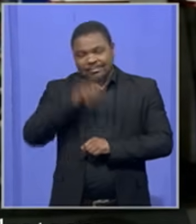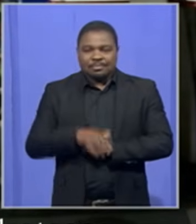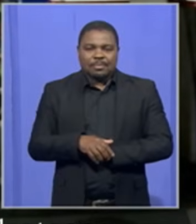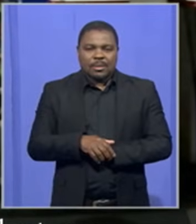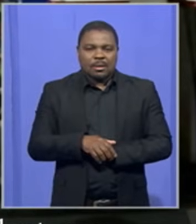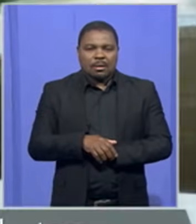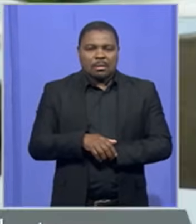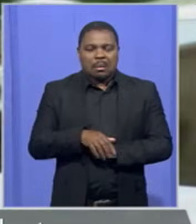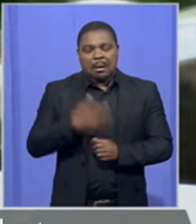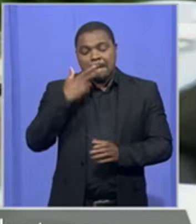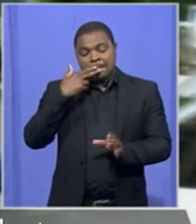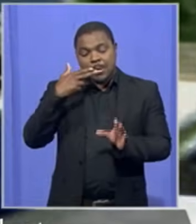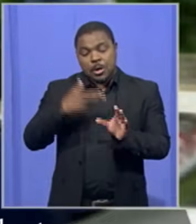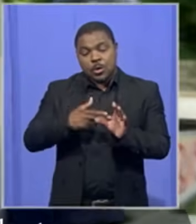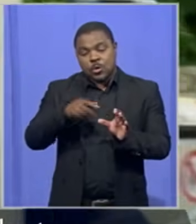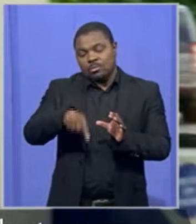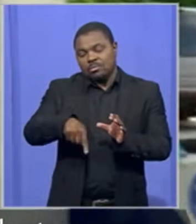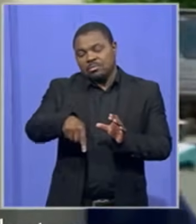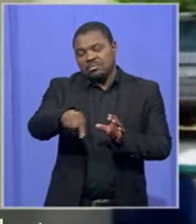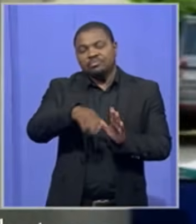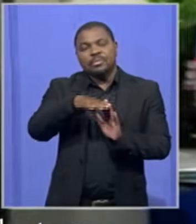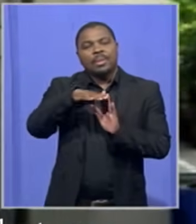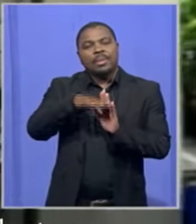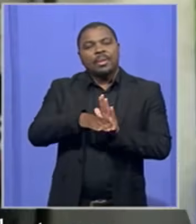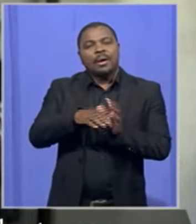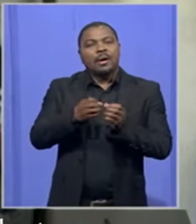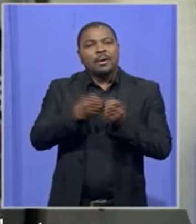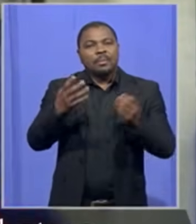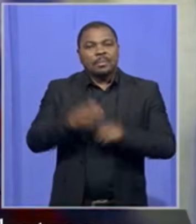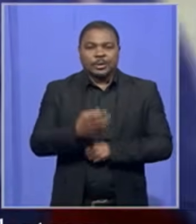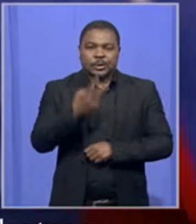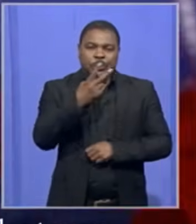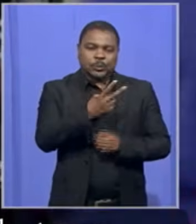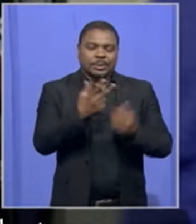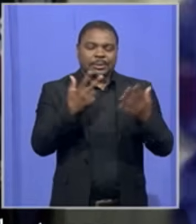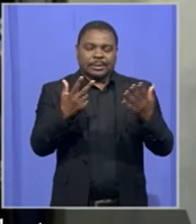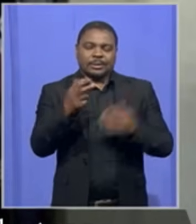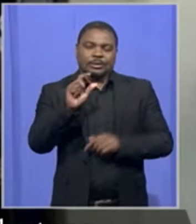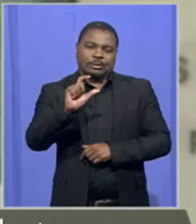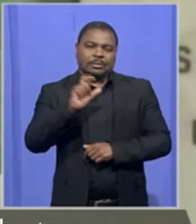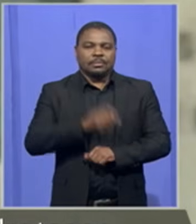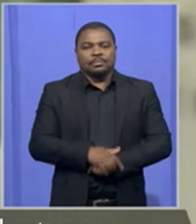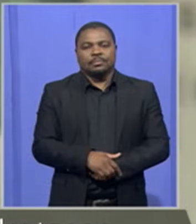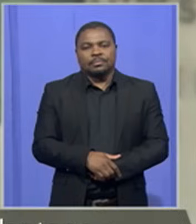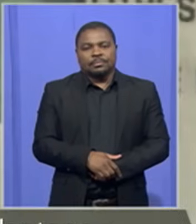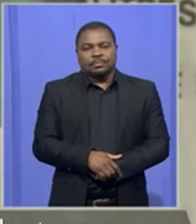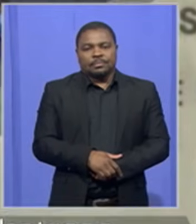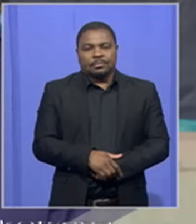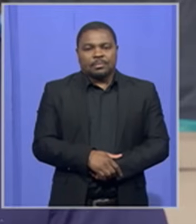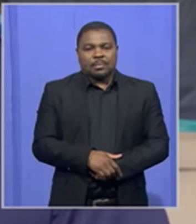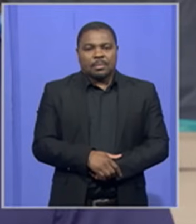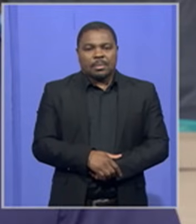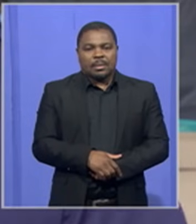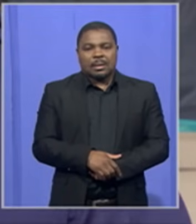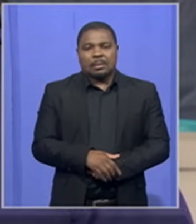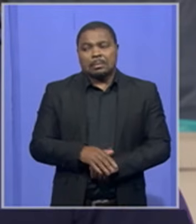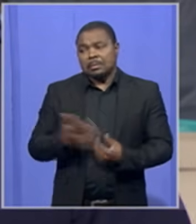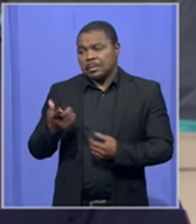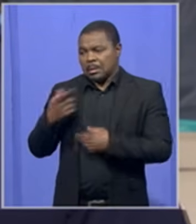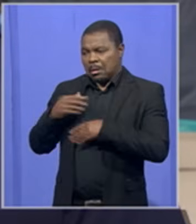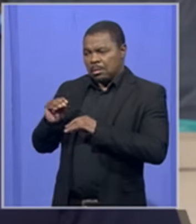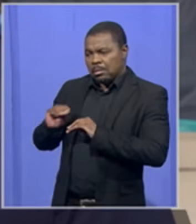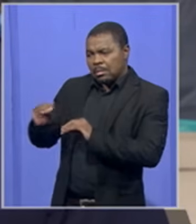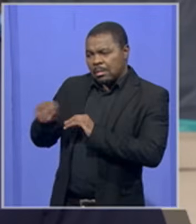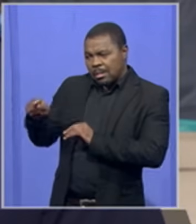Tlhwatlhwa ya leokwane e tlile go fokotsega ka disente di le 28. In terms of how they've responded to my